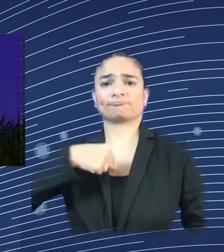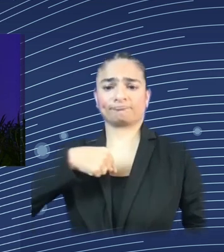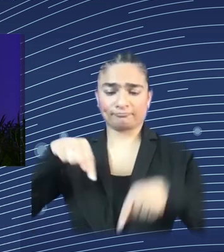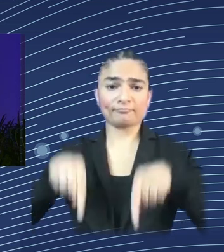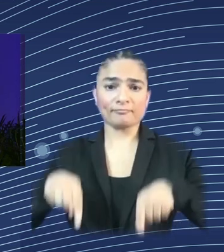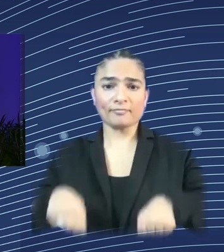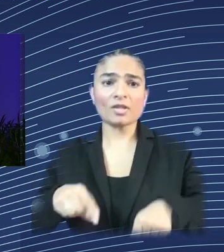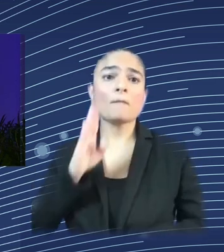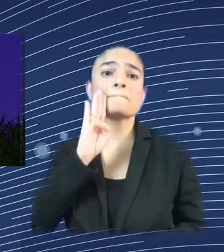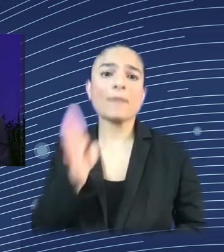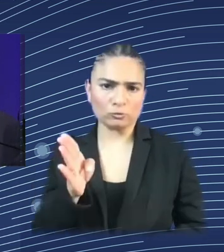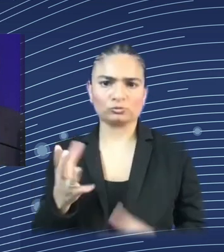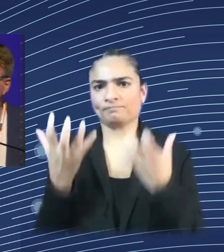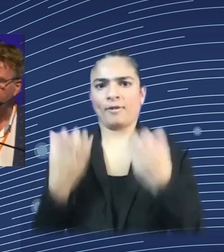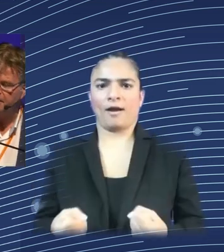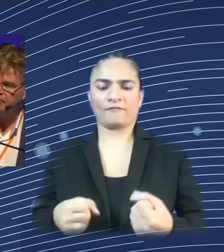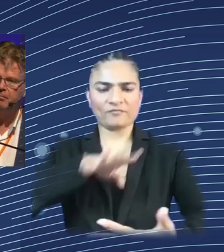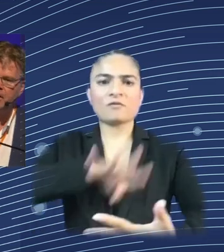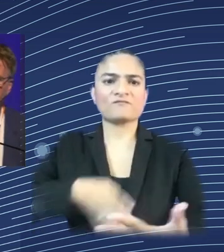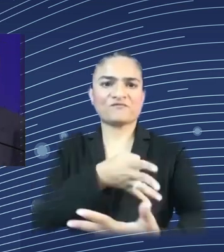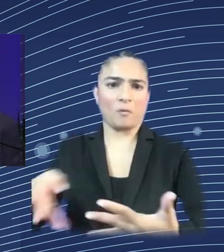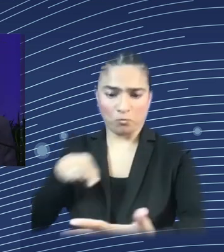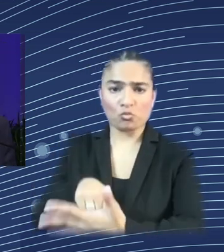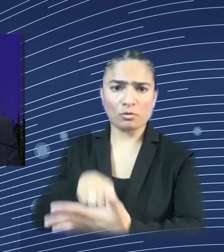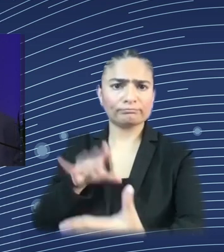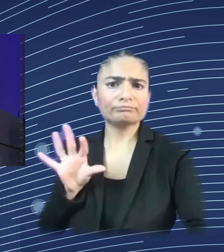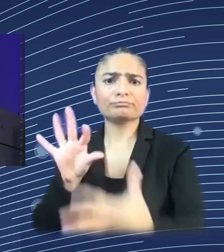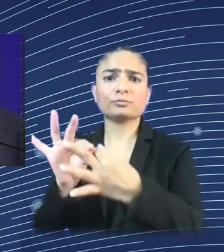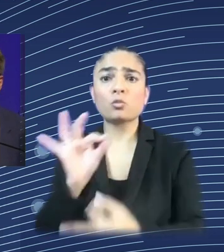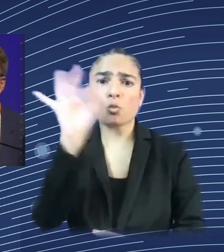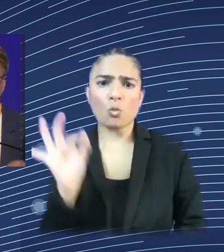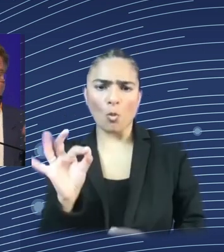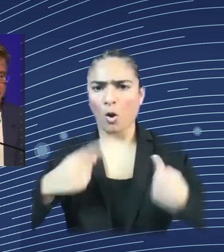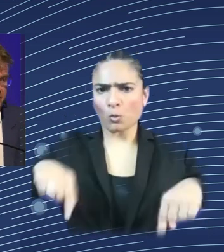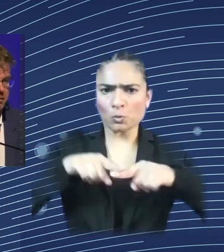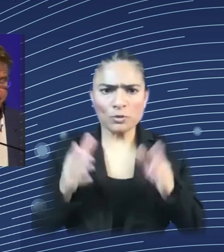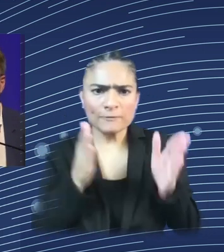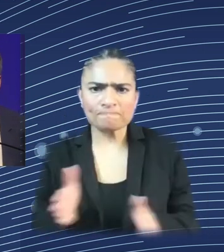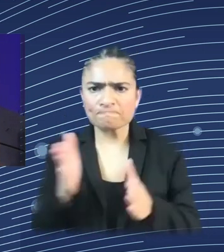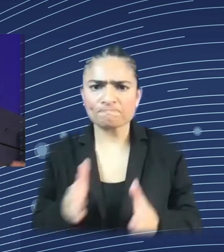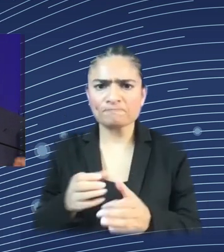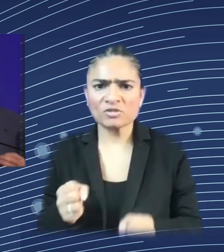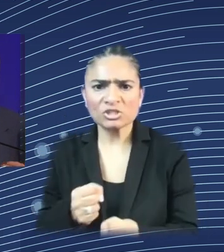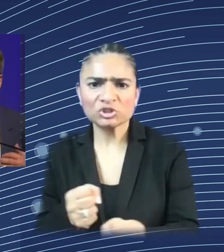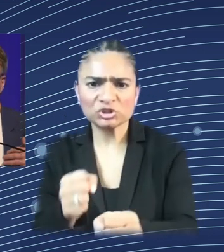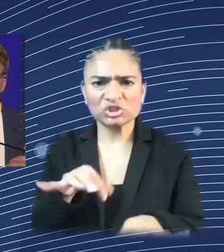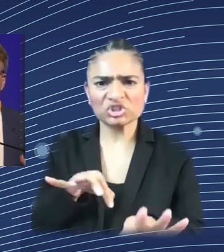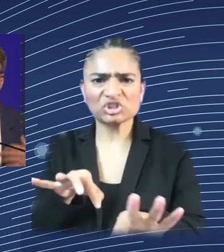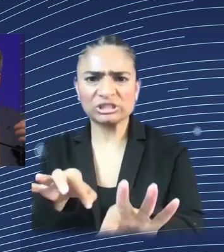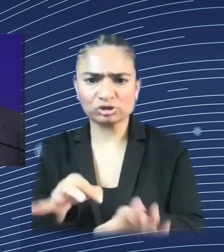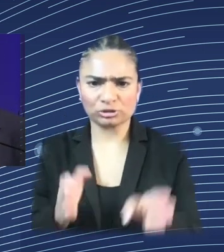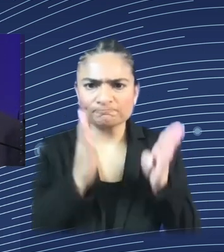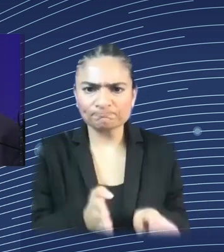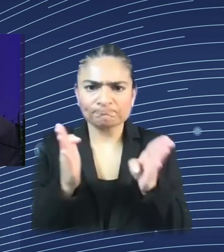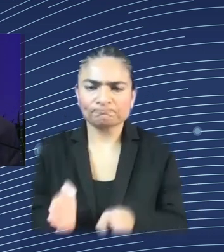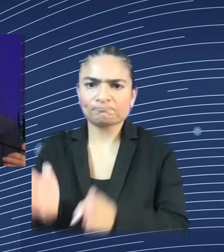have 7 strategic objectives. Why is this important? Because one of the most important things, if you